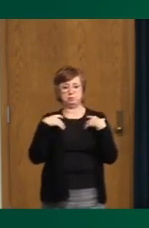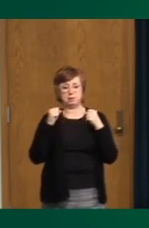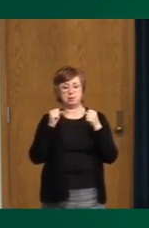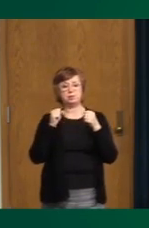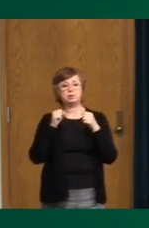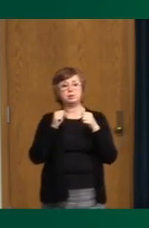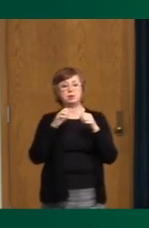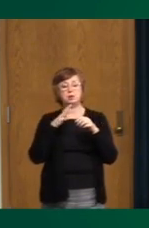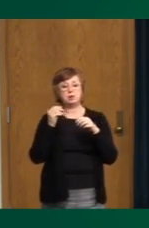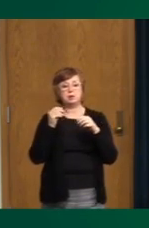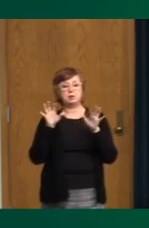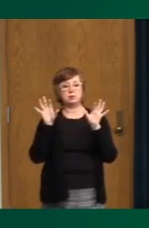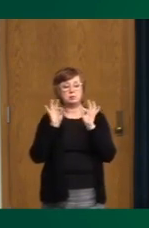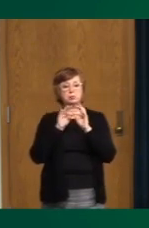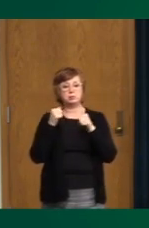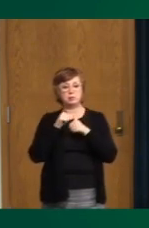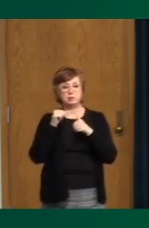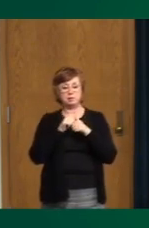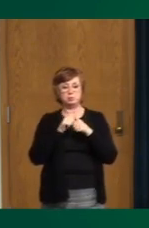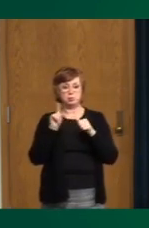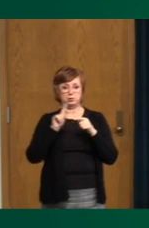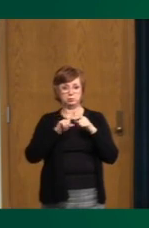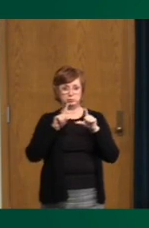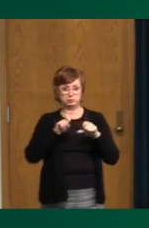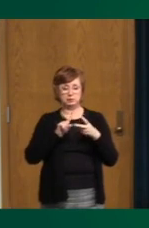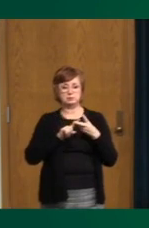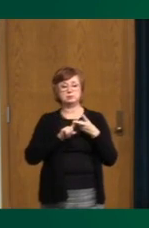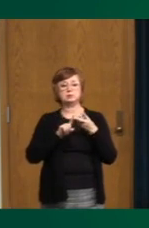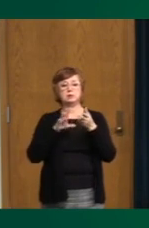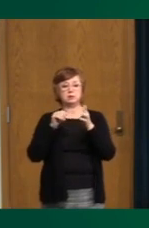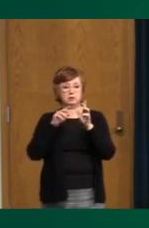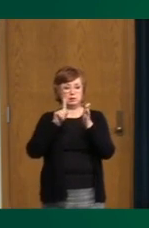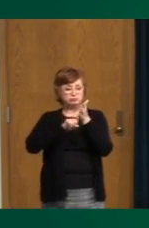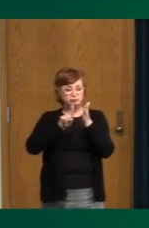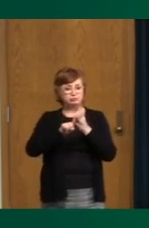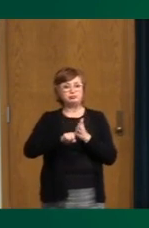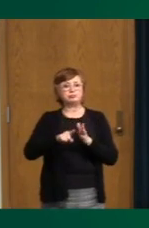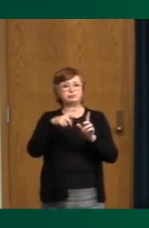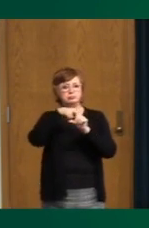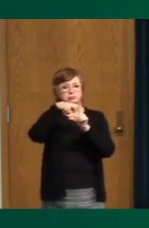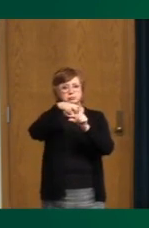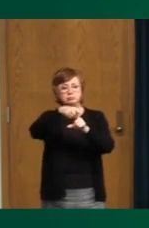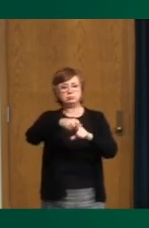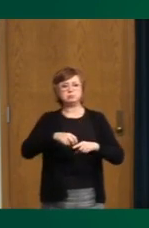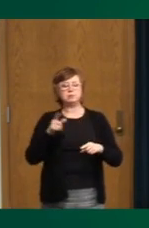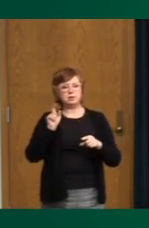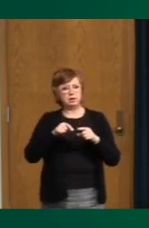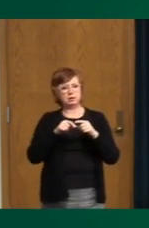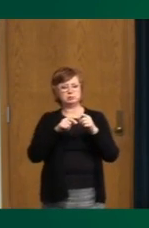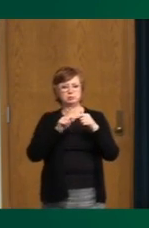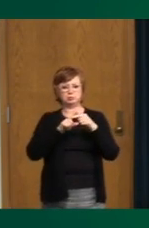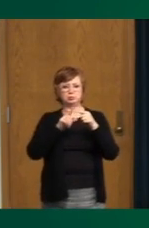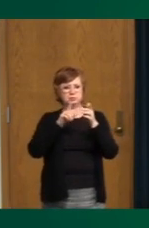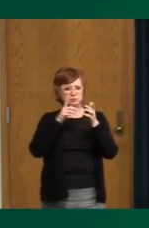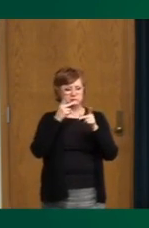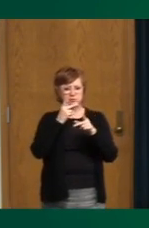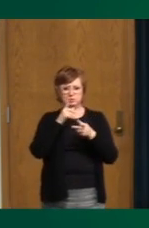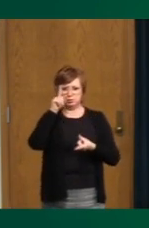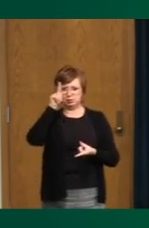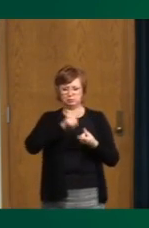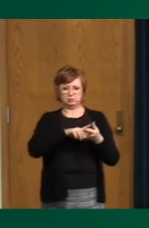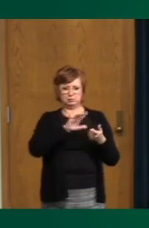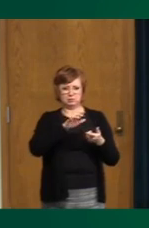other important metrics are, our testing platform, contact tracing capacity. We need to support our contact tracing capacity by having less number